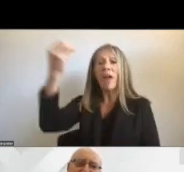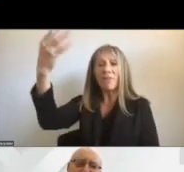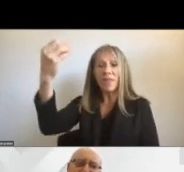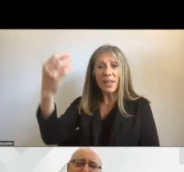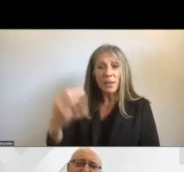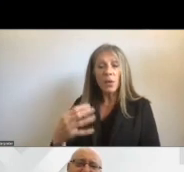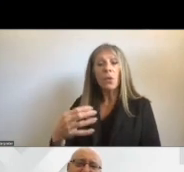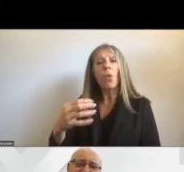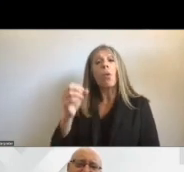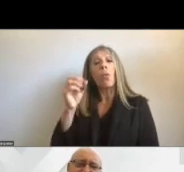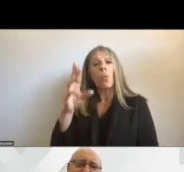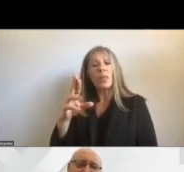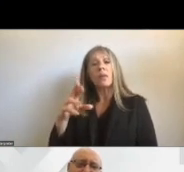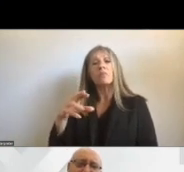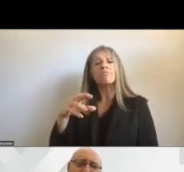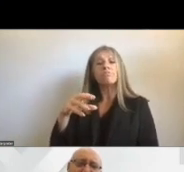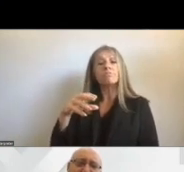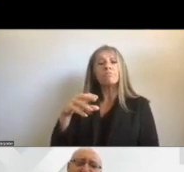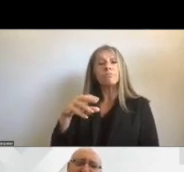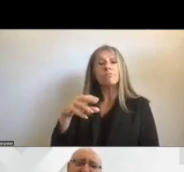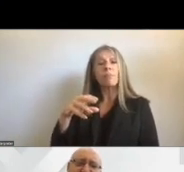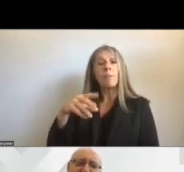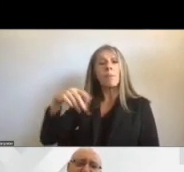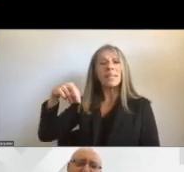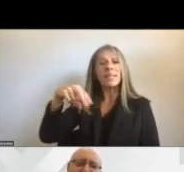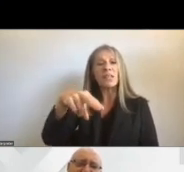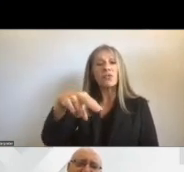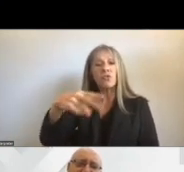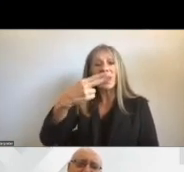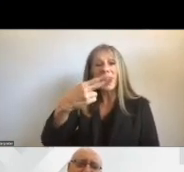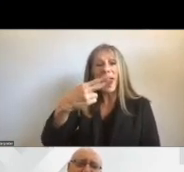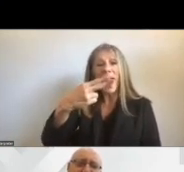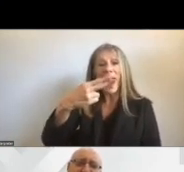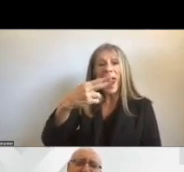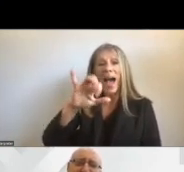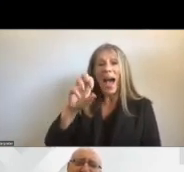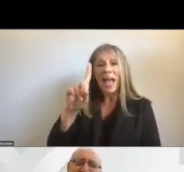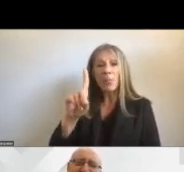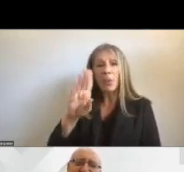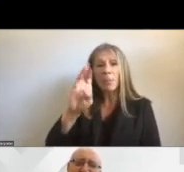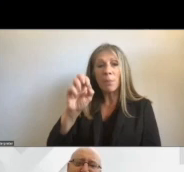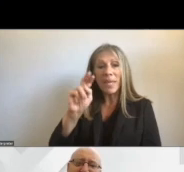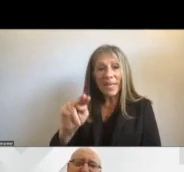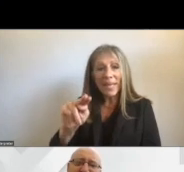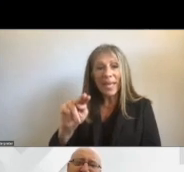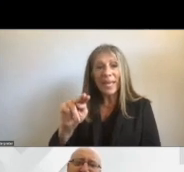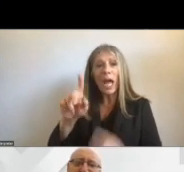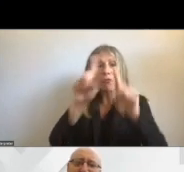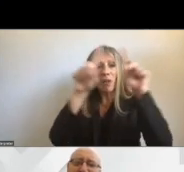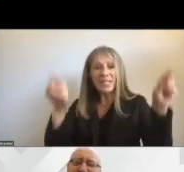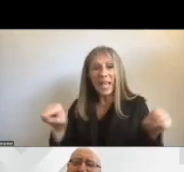And the picture on the slide shows sidewalk level boarding and alighting with detectable warning surface.